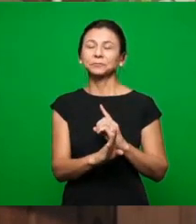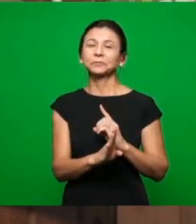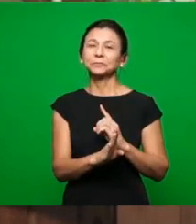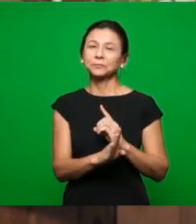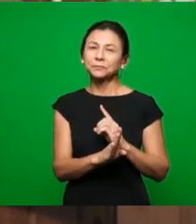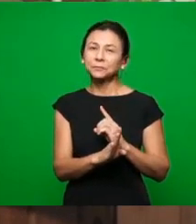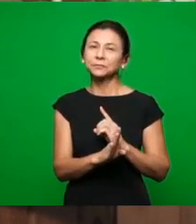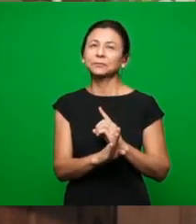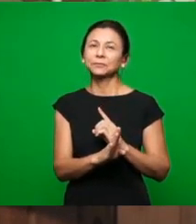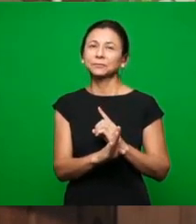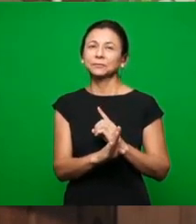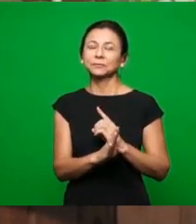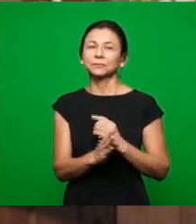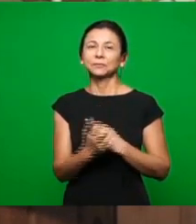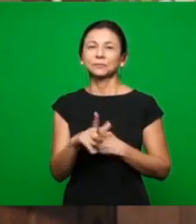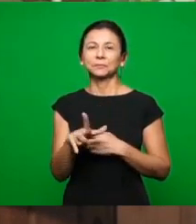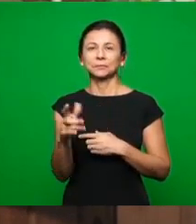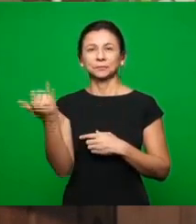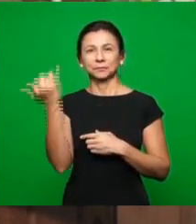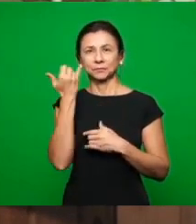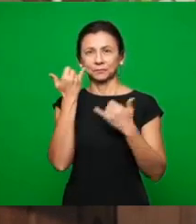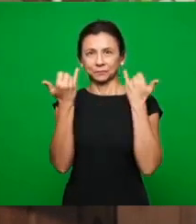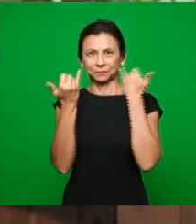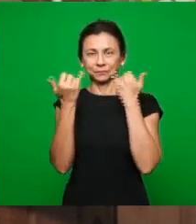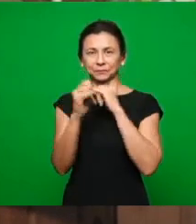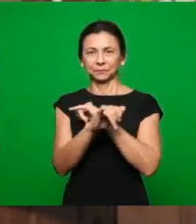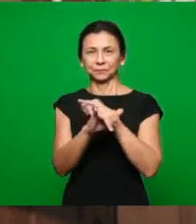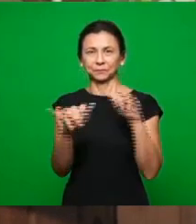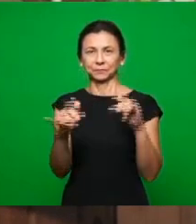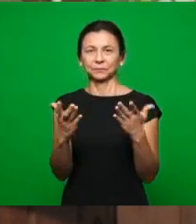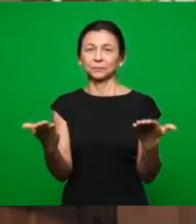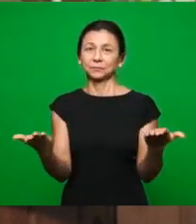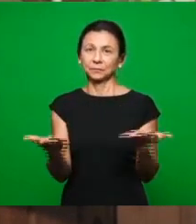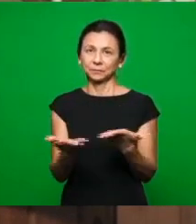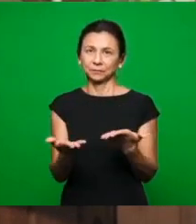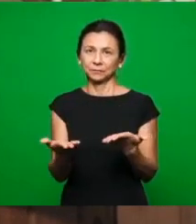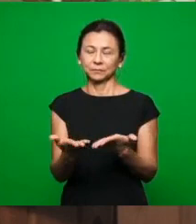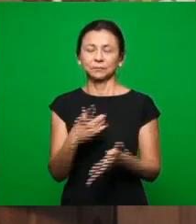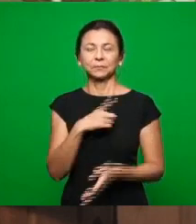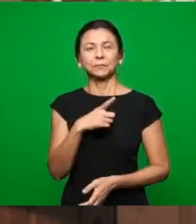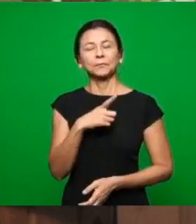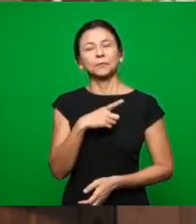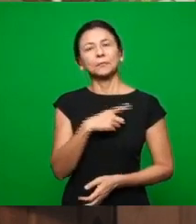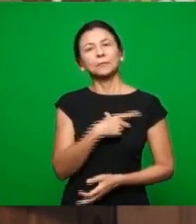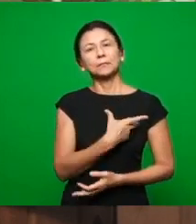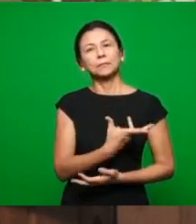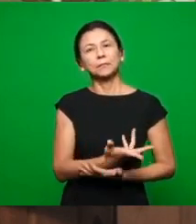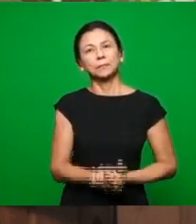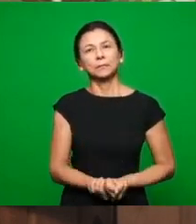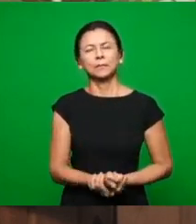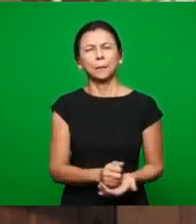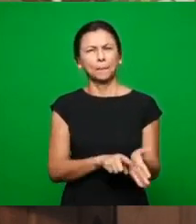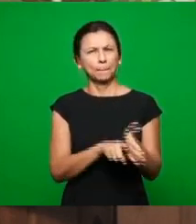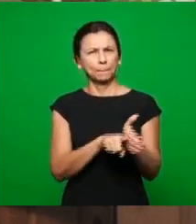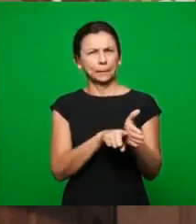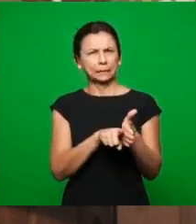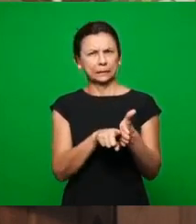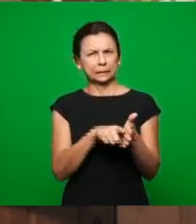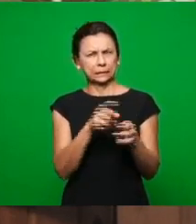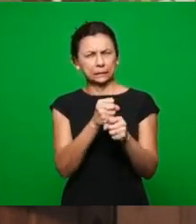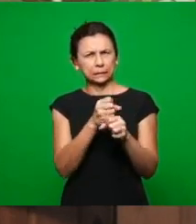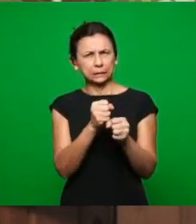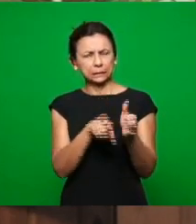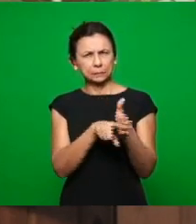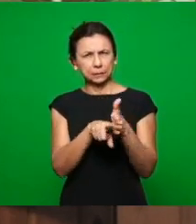the Sunday school studies, and want to give one more information. Today we have a